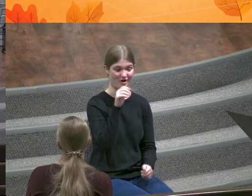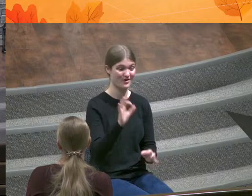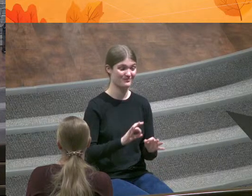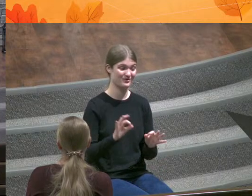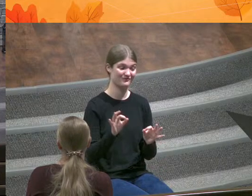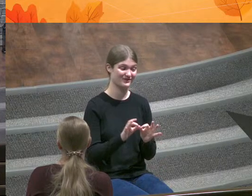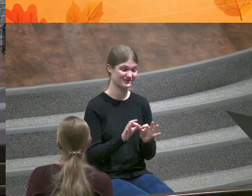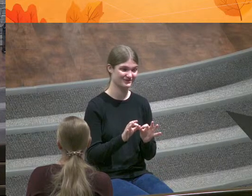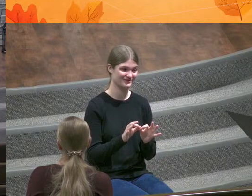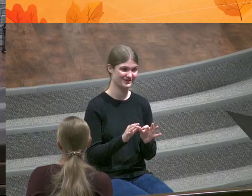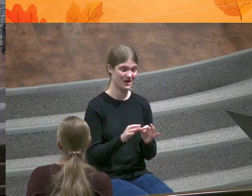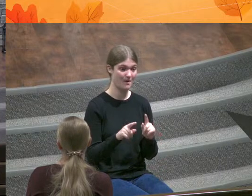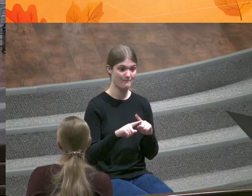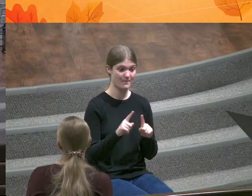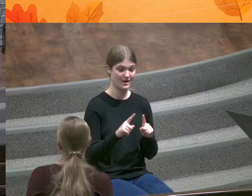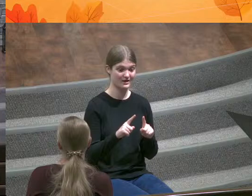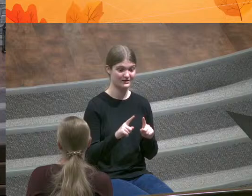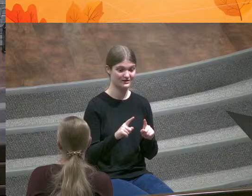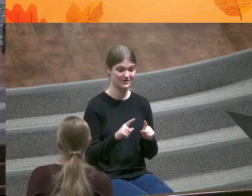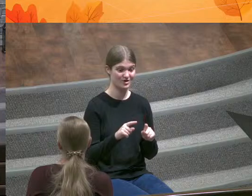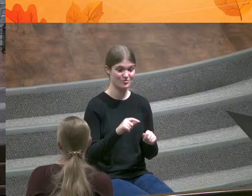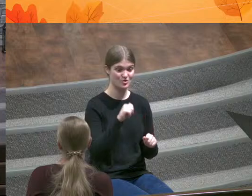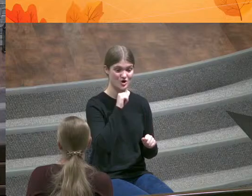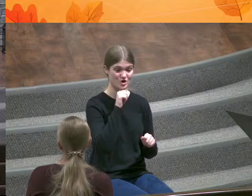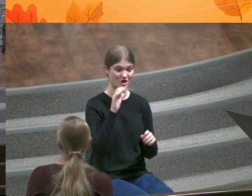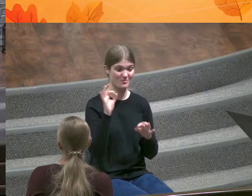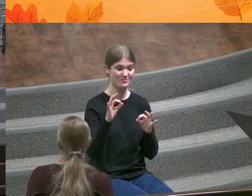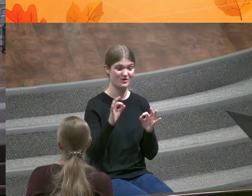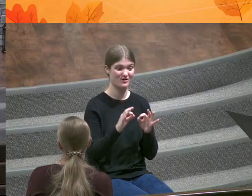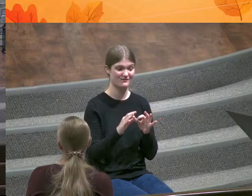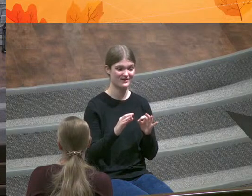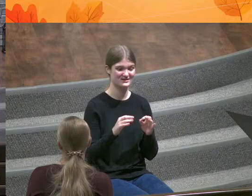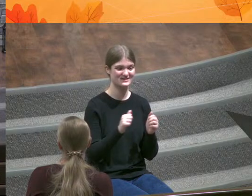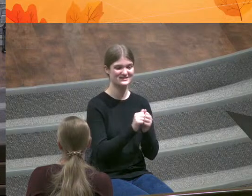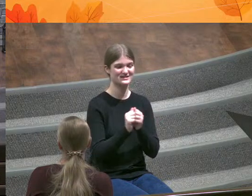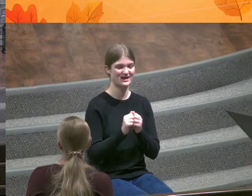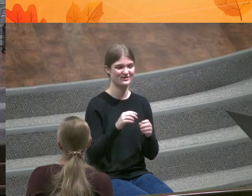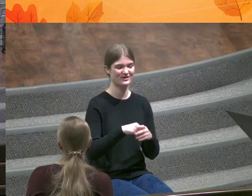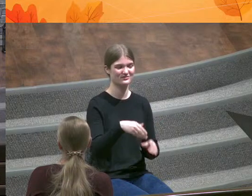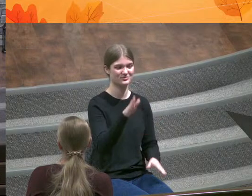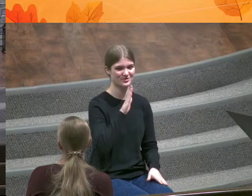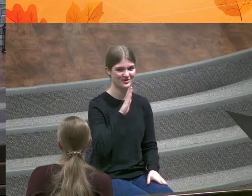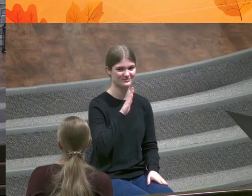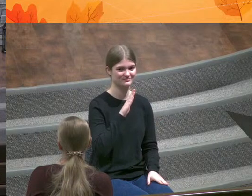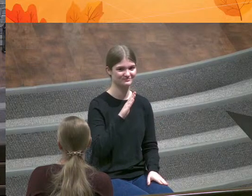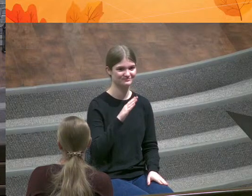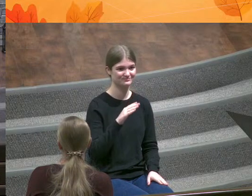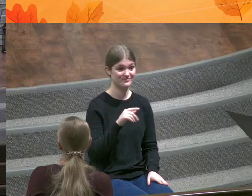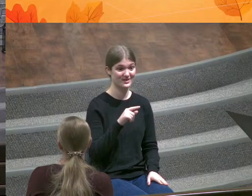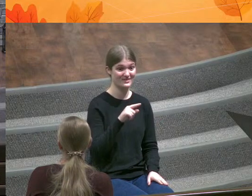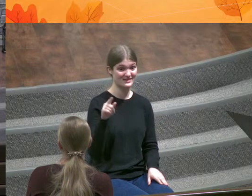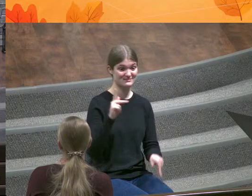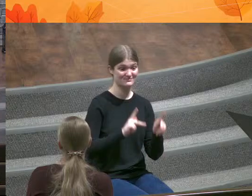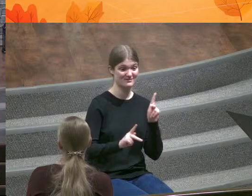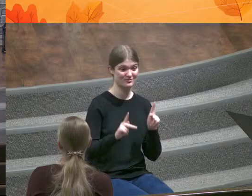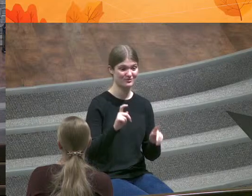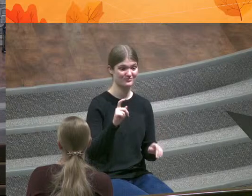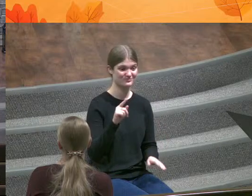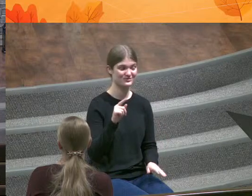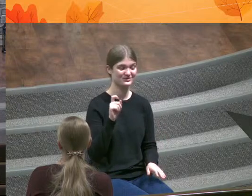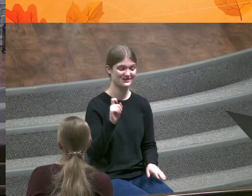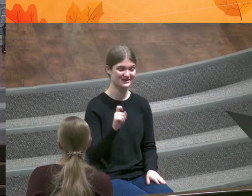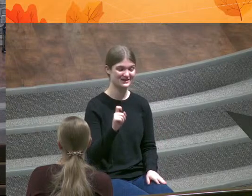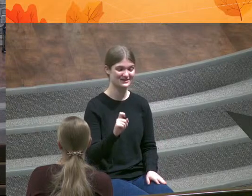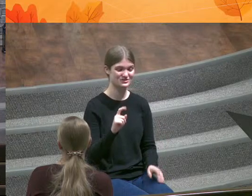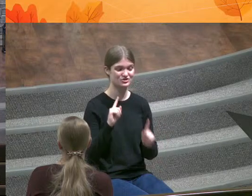Imperfect, but imperfectly great. These need to be your go-to people.